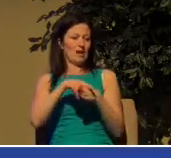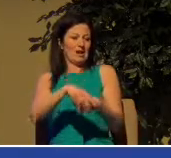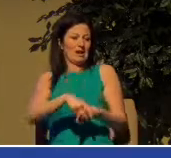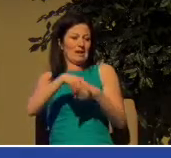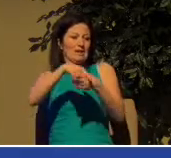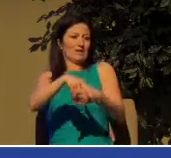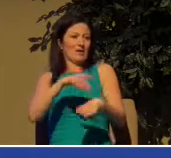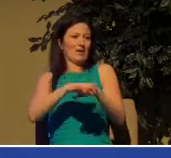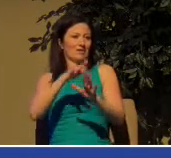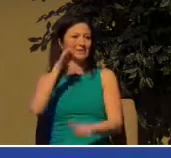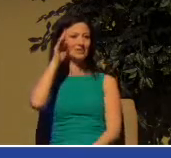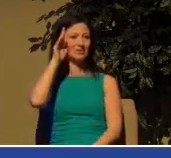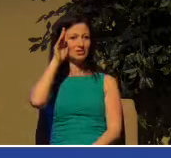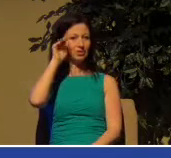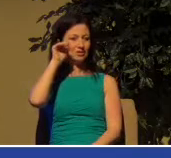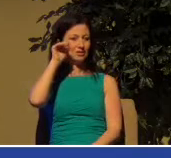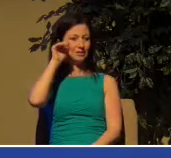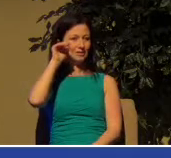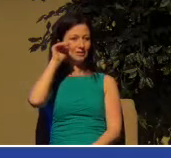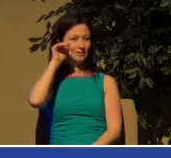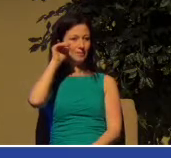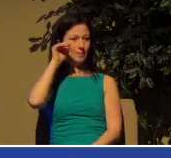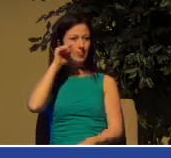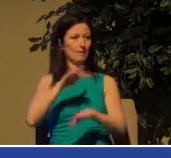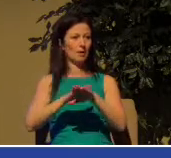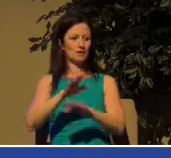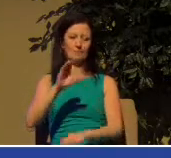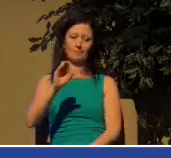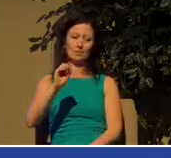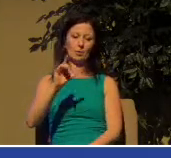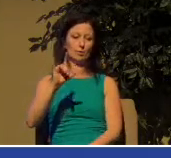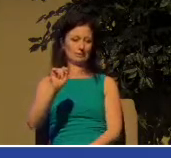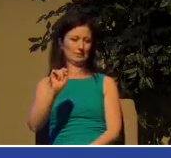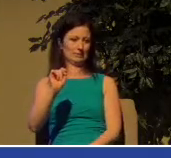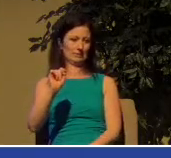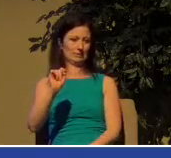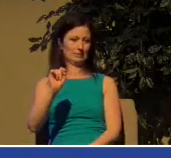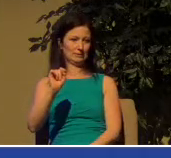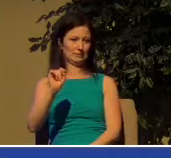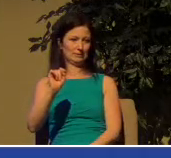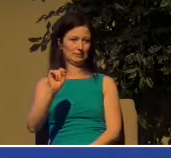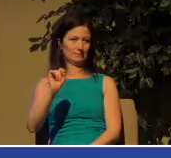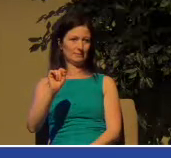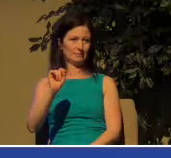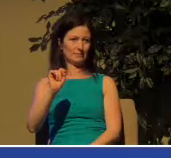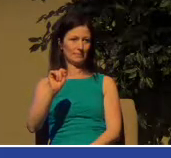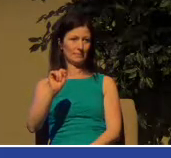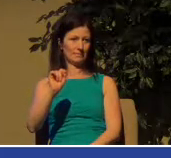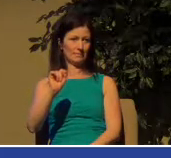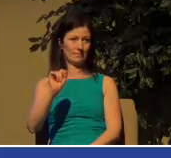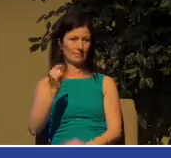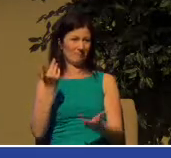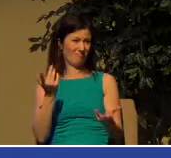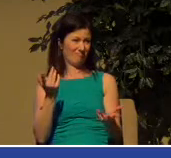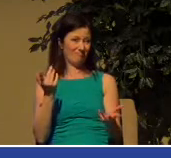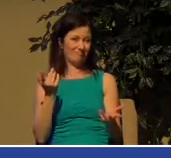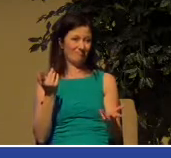on a colt, the foal of a donkey. Is it any wonder